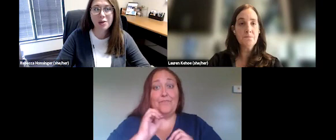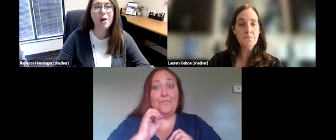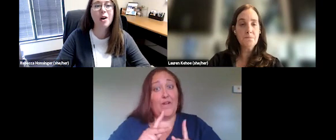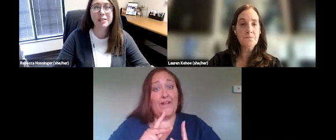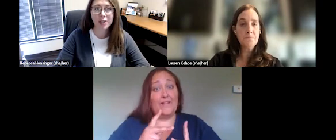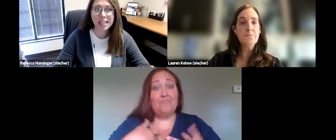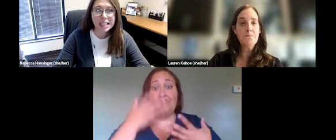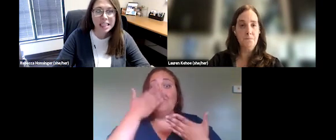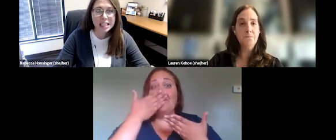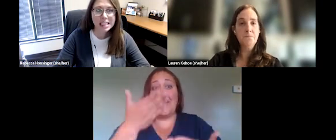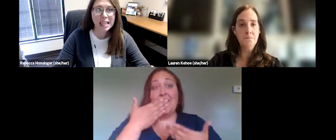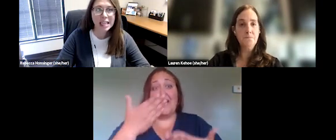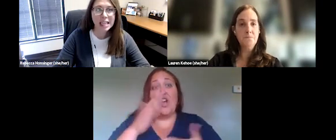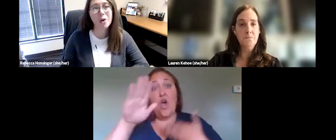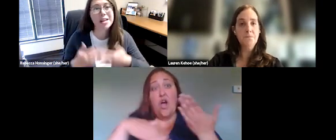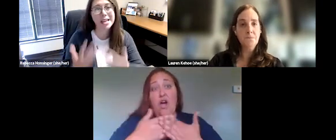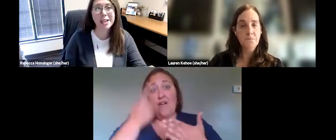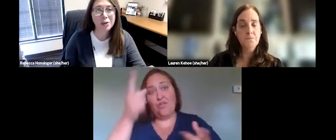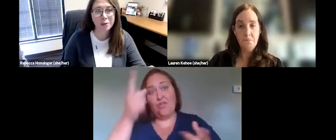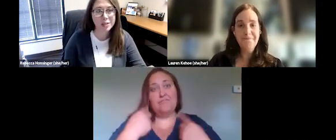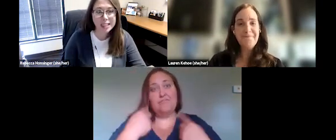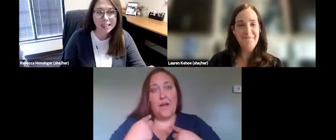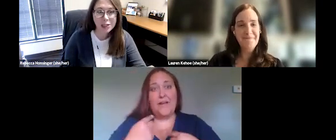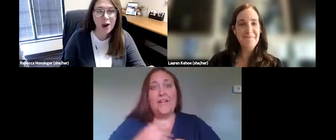to thank you all for attending this session. Lauren,